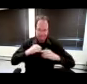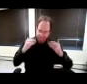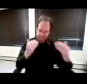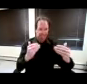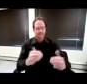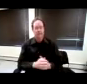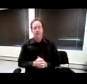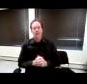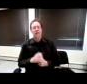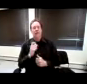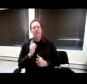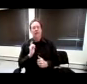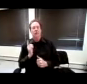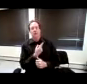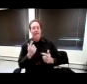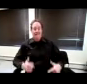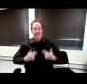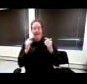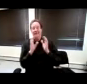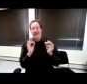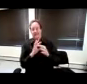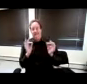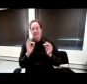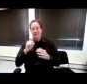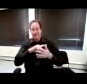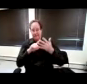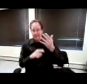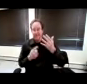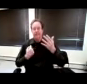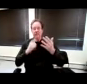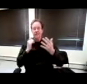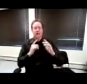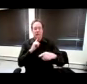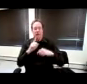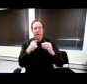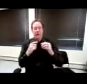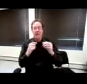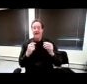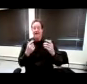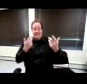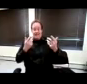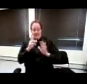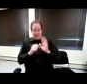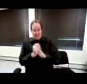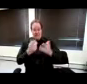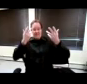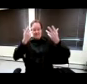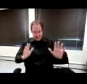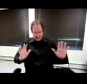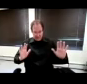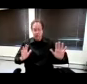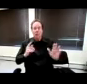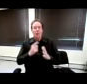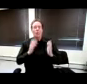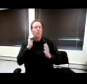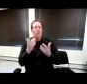So, after we talk about our live captioning needs, of course, we talk about what we're going to do with the video afterwards. Are we going to post this on